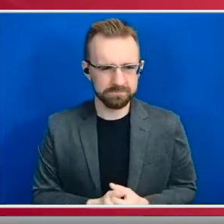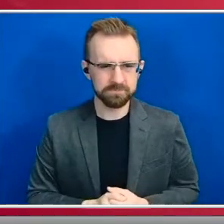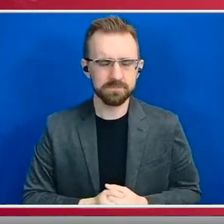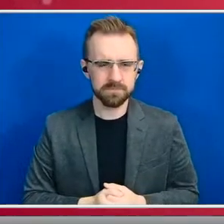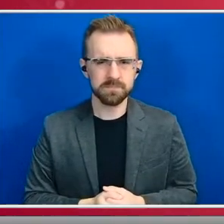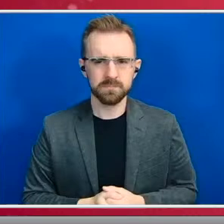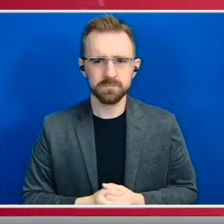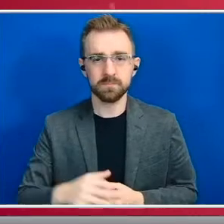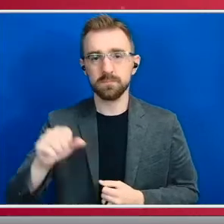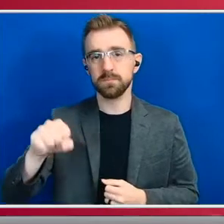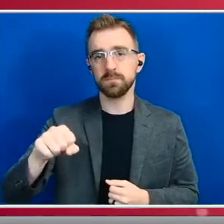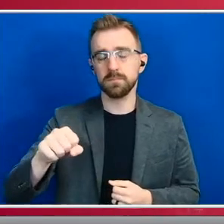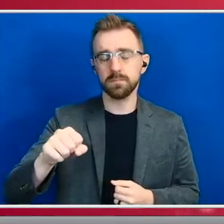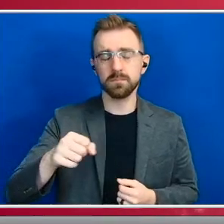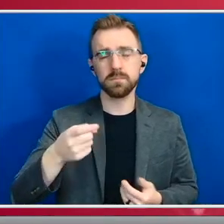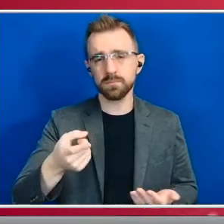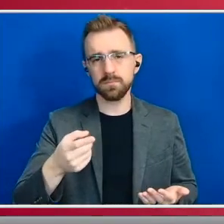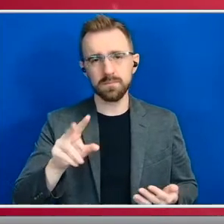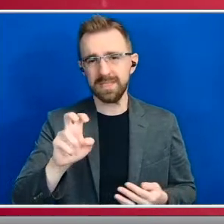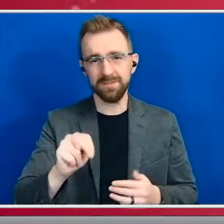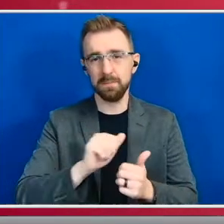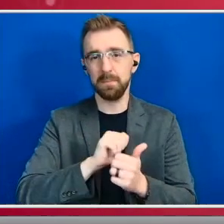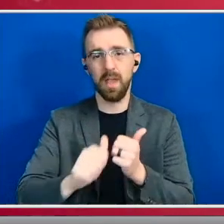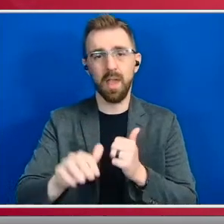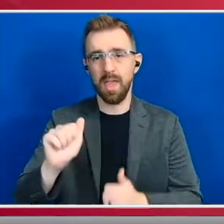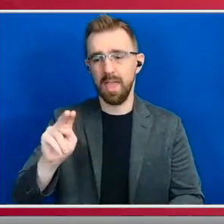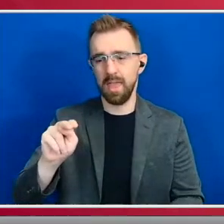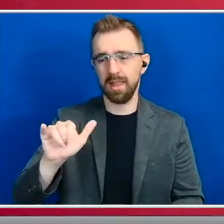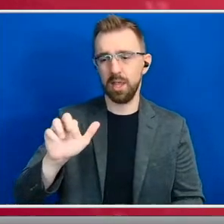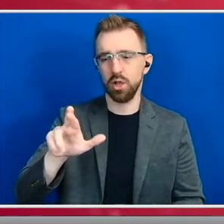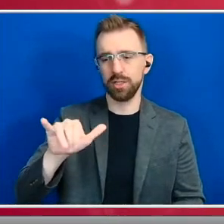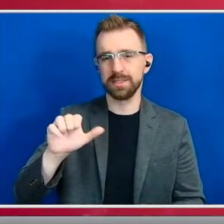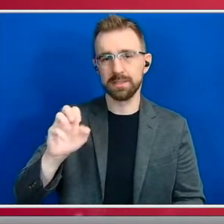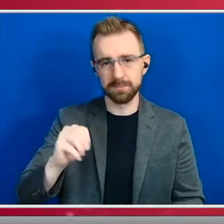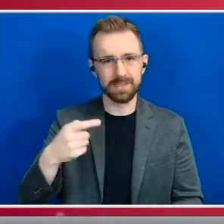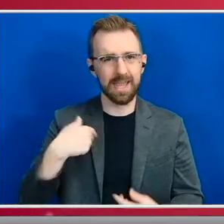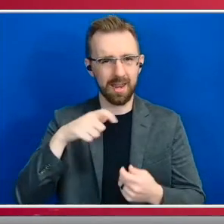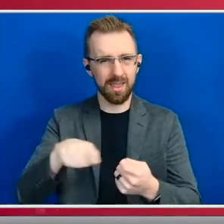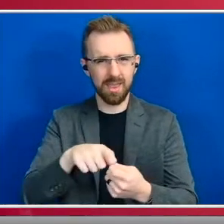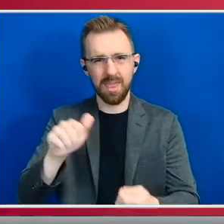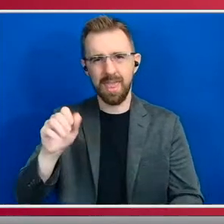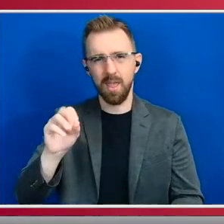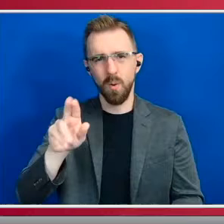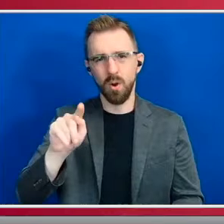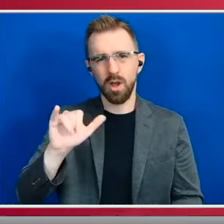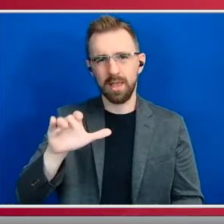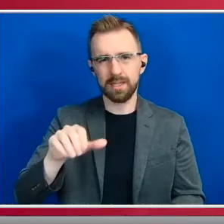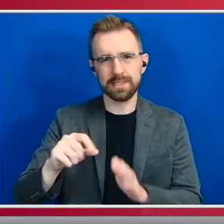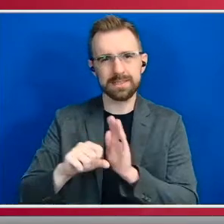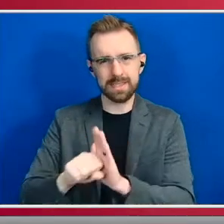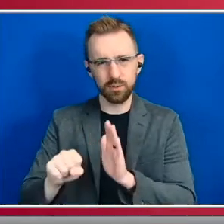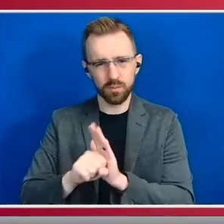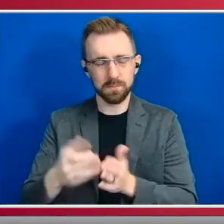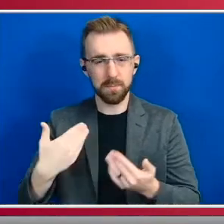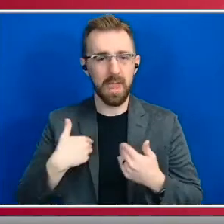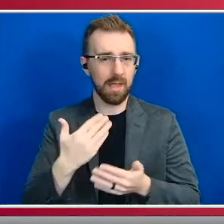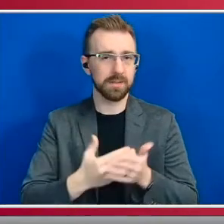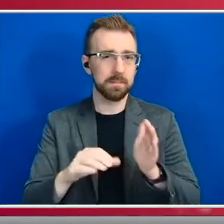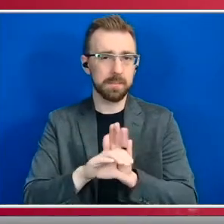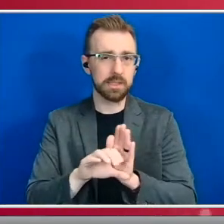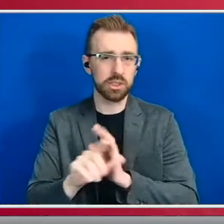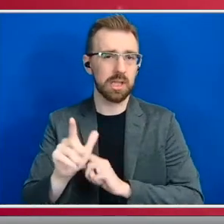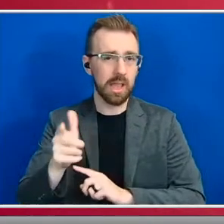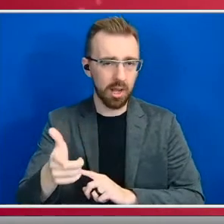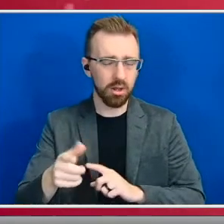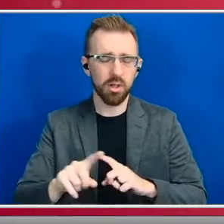Yeah, you know, even beyond aneurysm, Steve had an acute aortic syndrome, and we might have some pictures later on, but